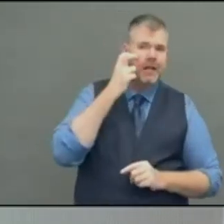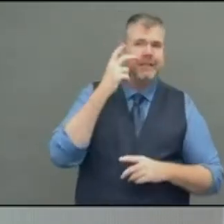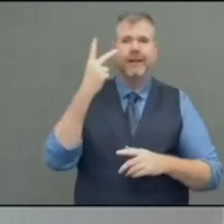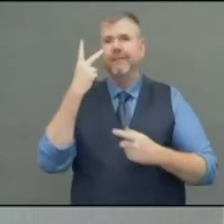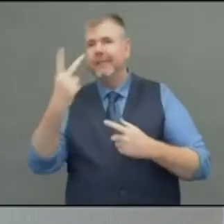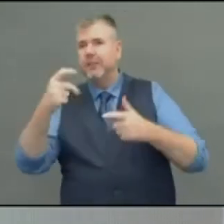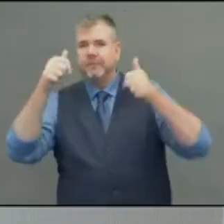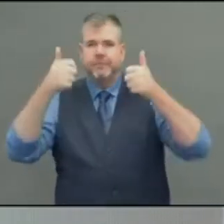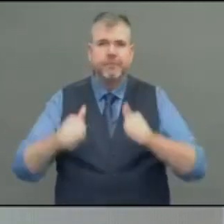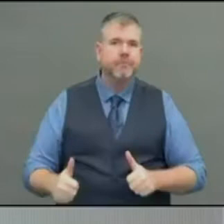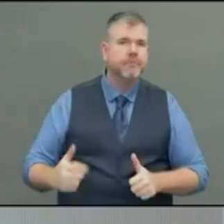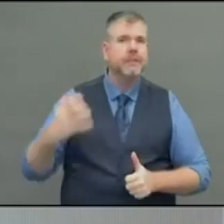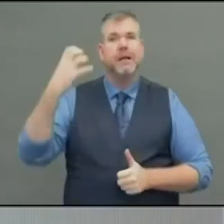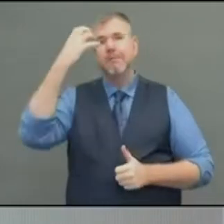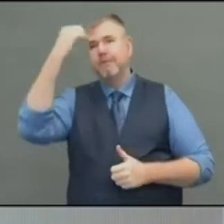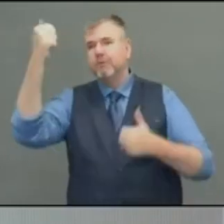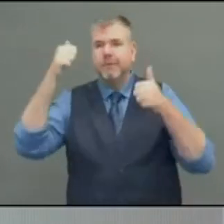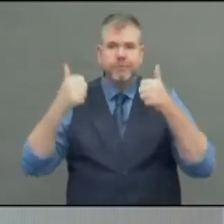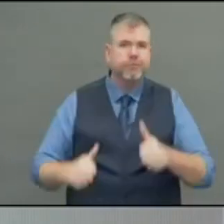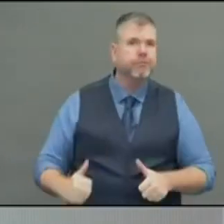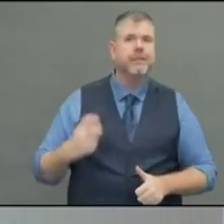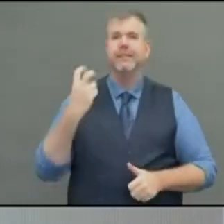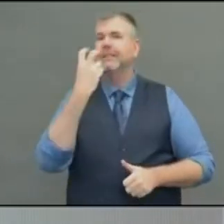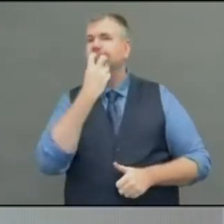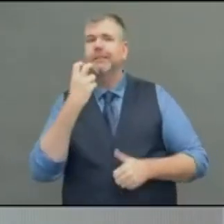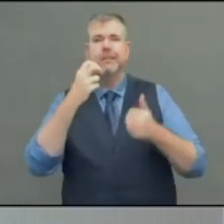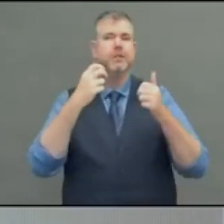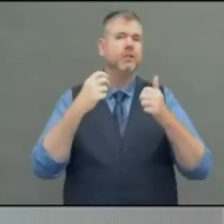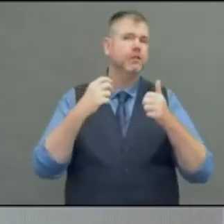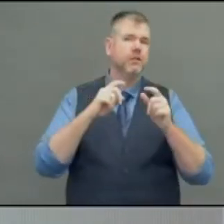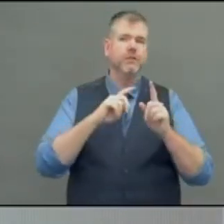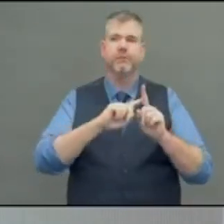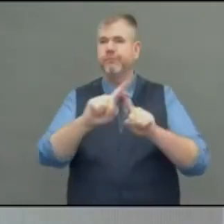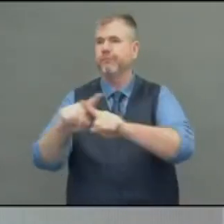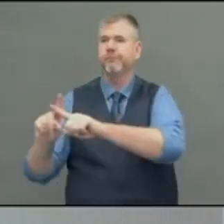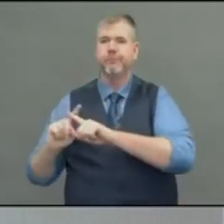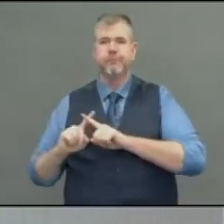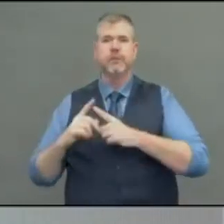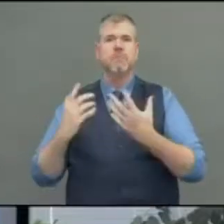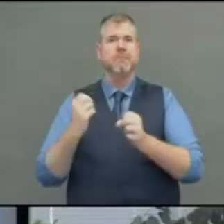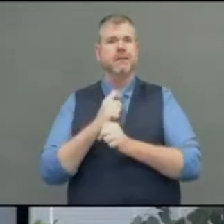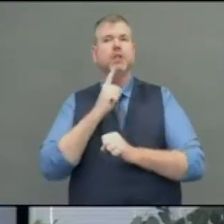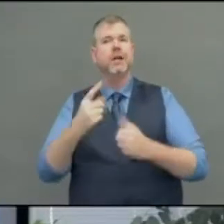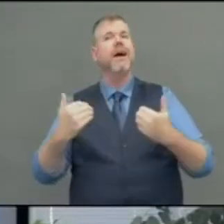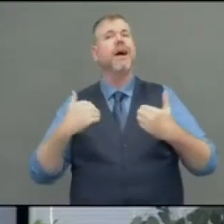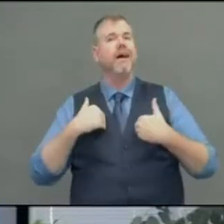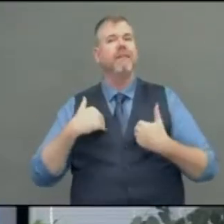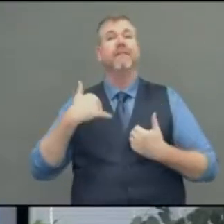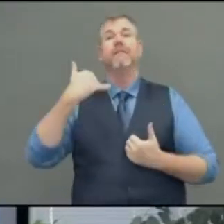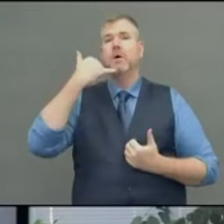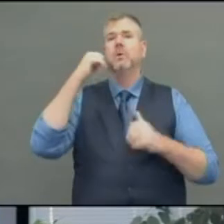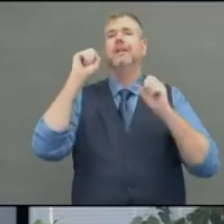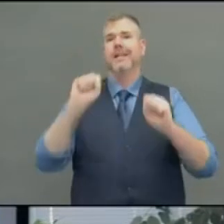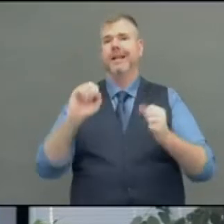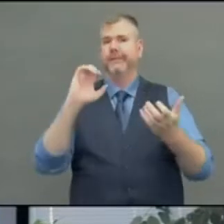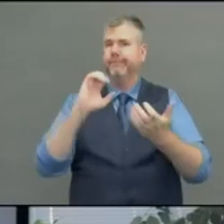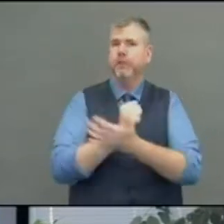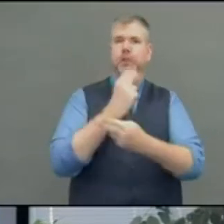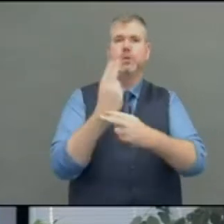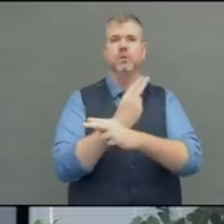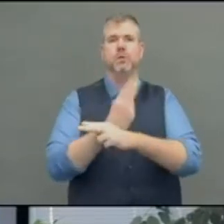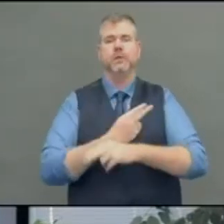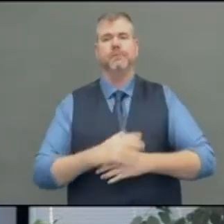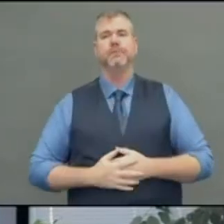speech, we want you to have a telephone that you can use on a regular basis. Yes, absolutely. Especially right now, as you mentioned,